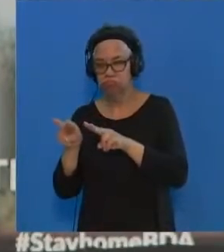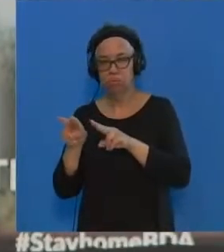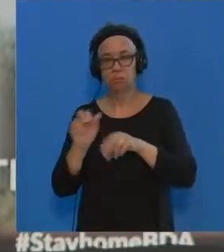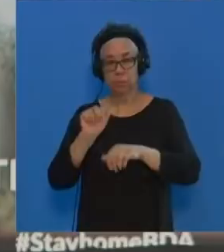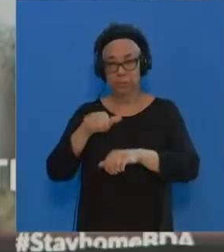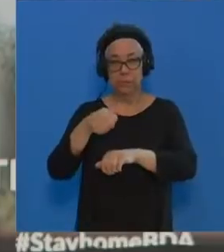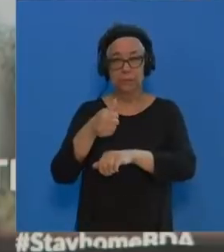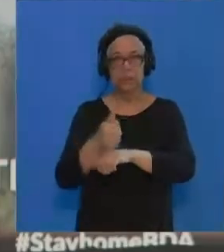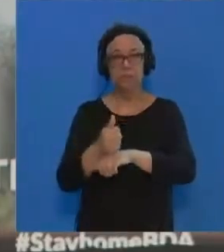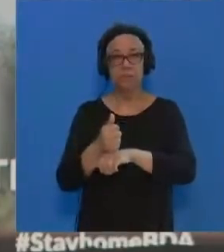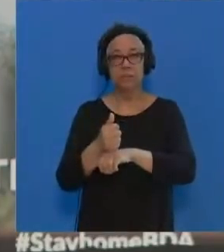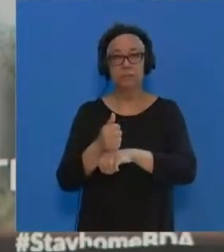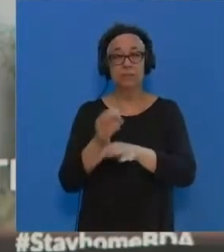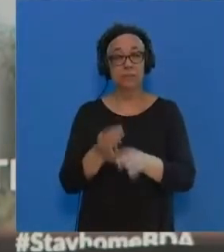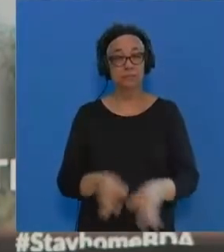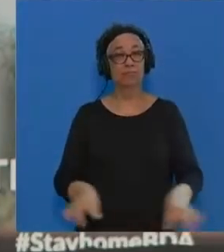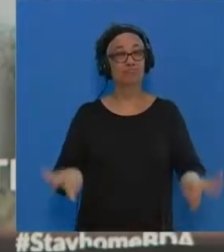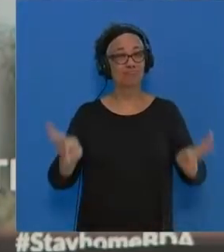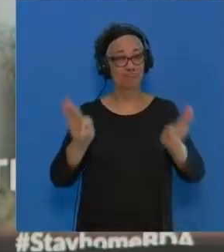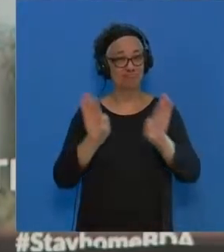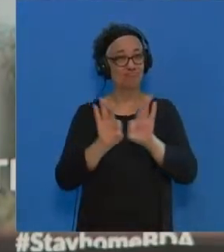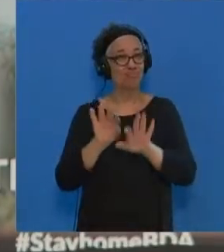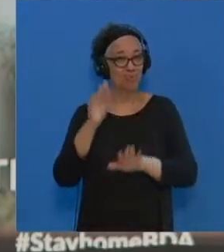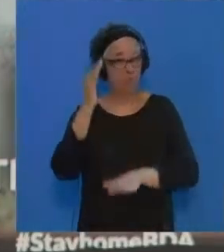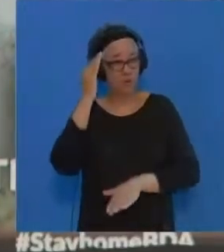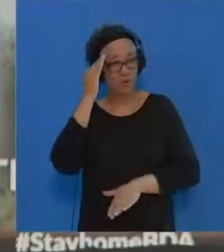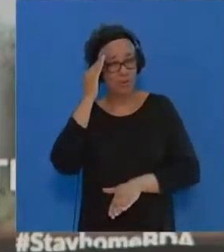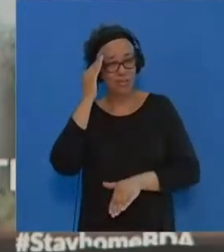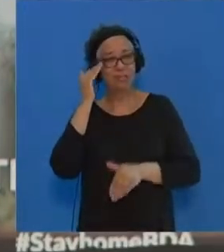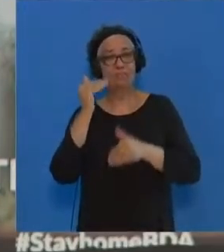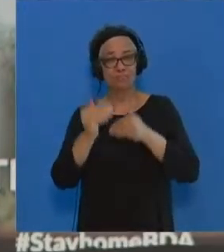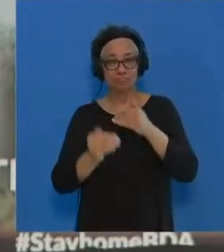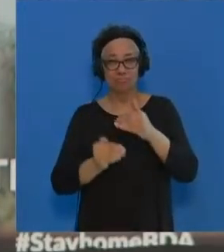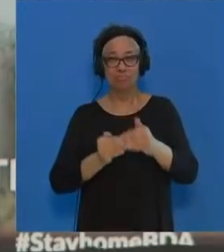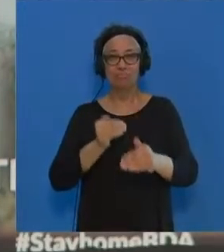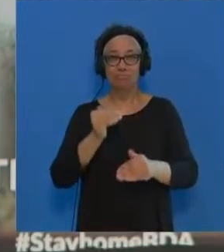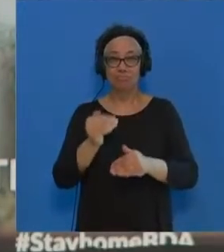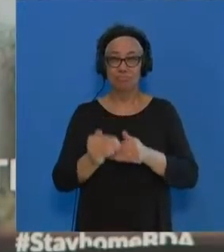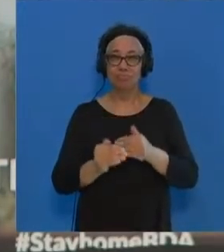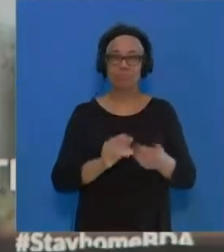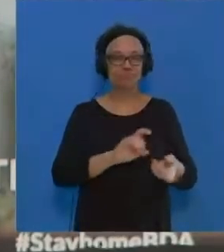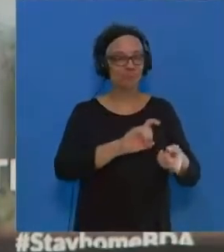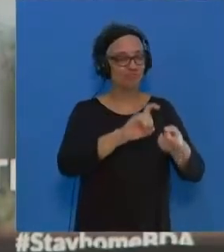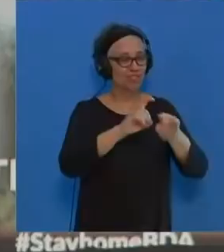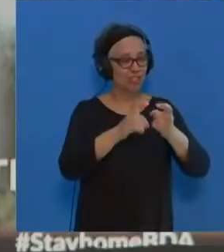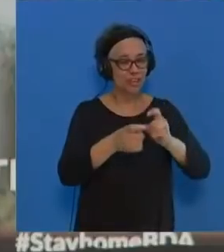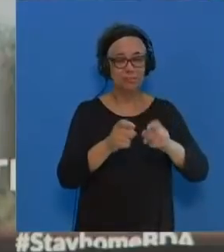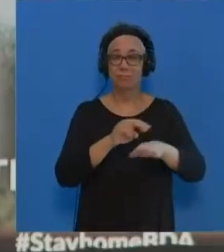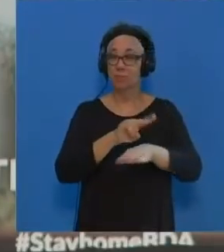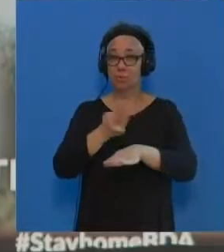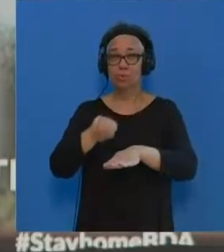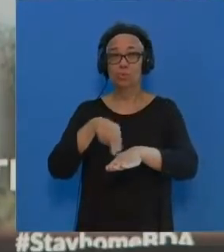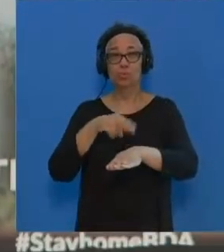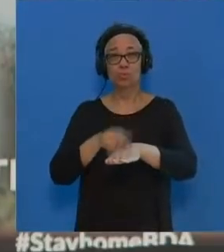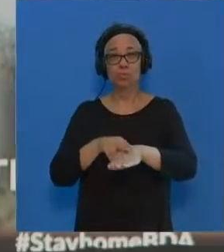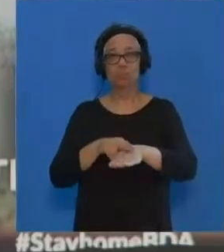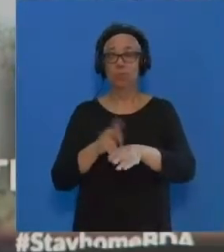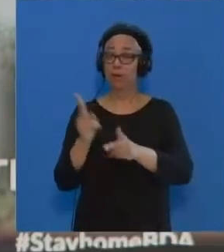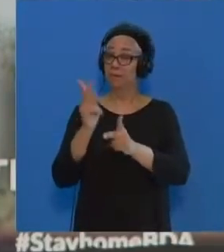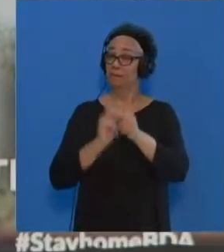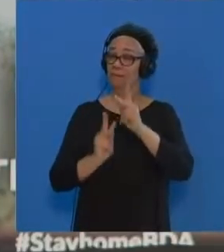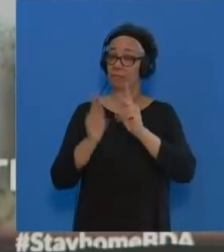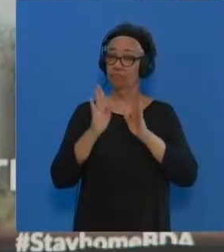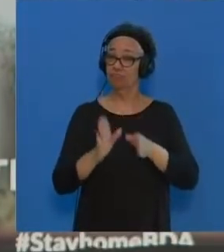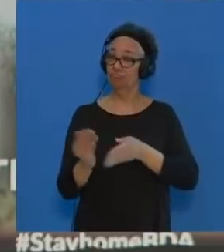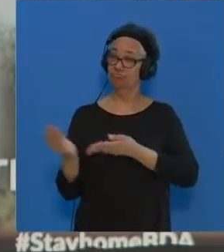It is important to note that this entire process is a change from what normally happens when a visitor comes to